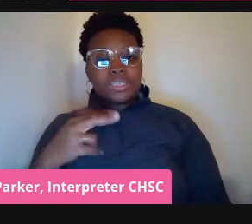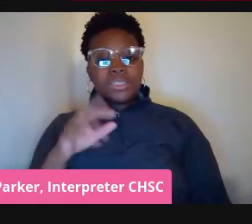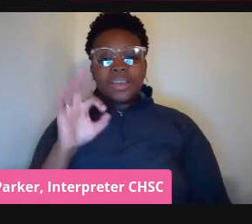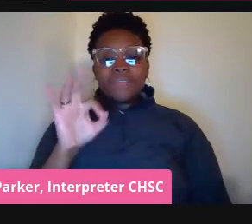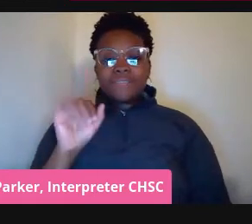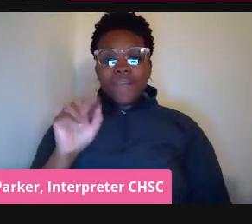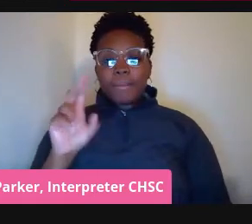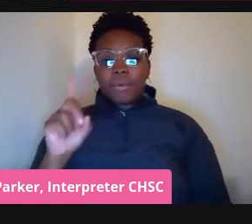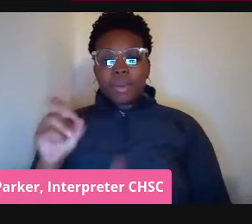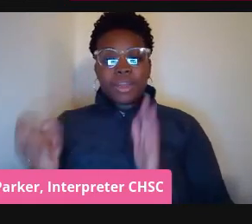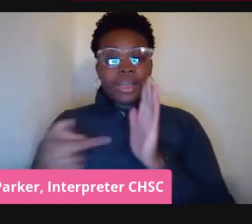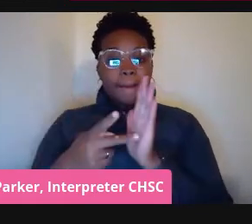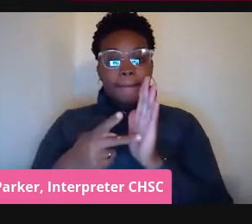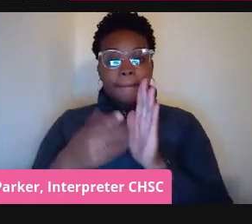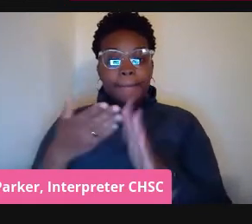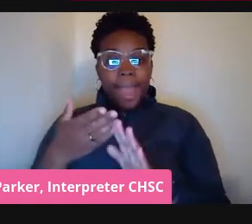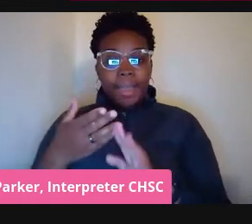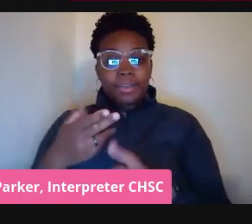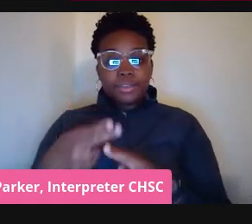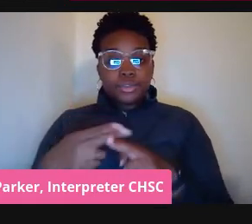back sooner, you know? So